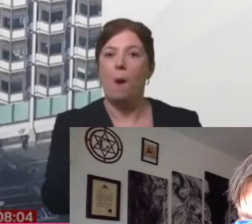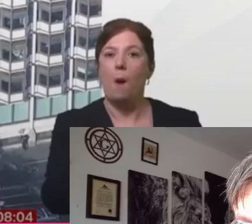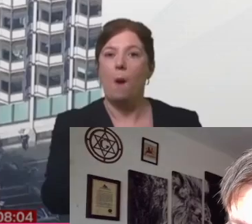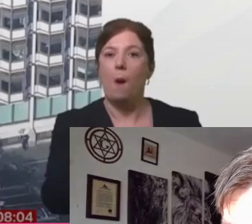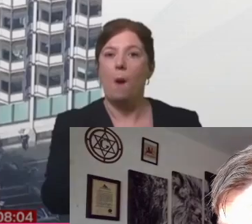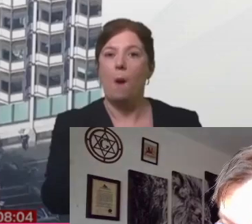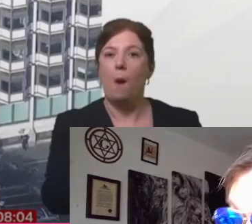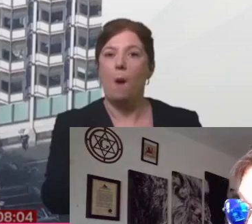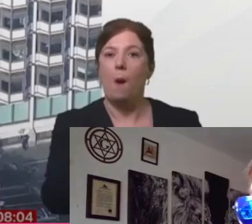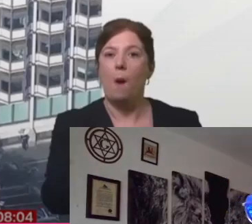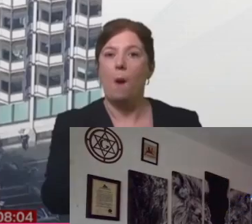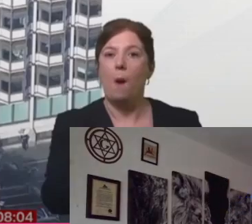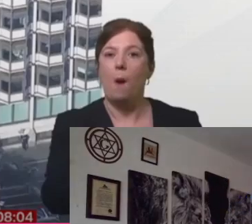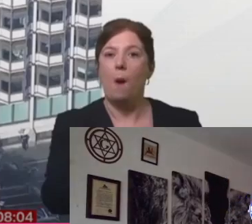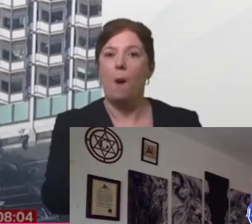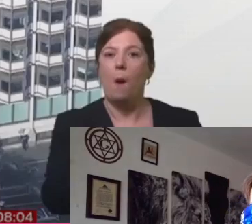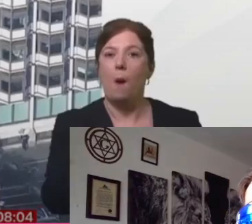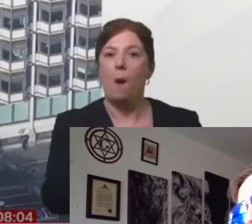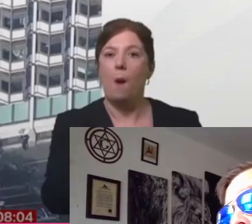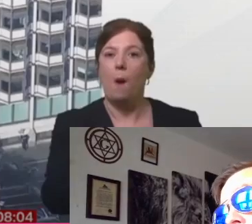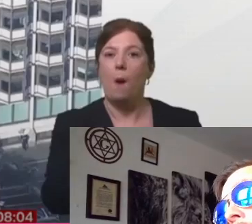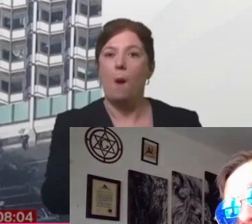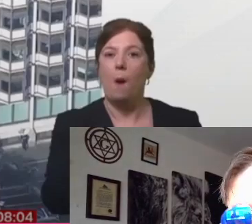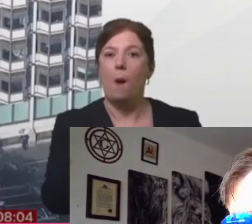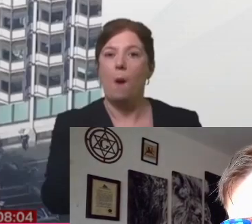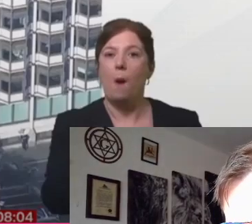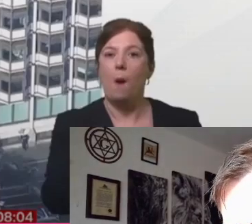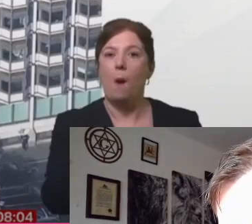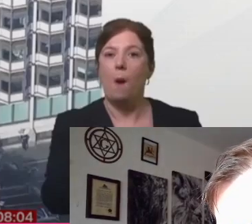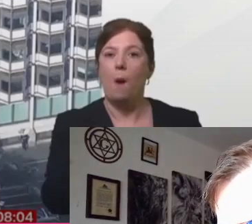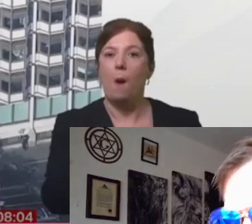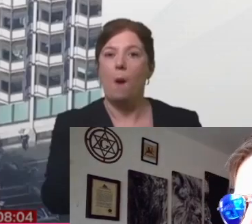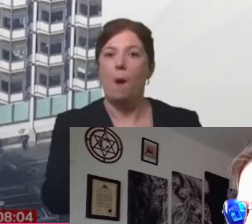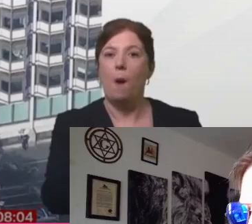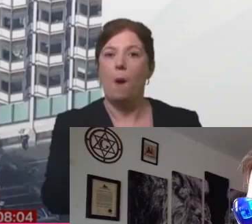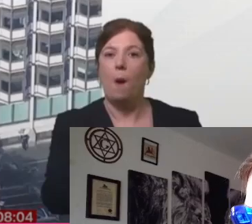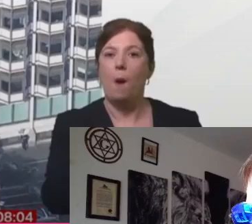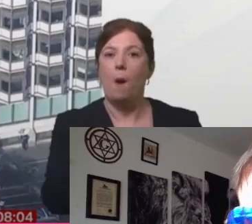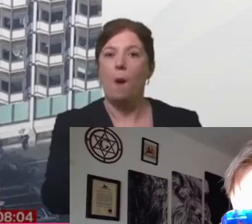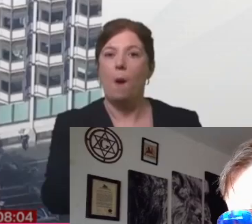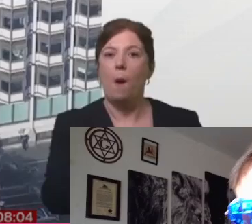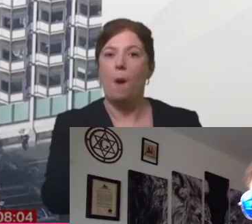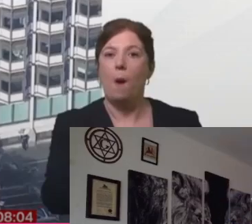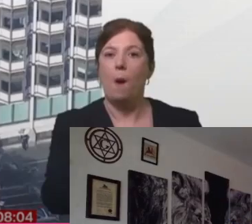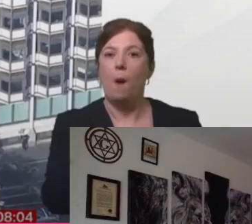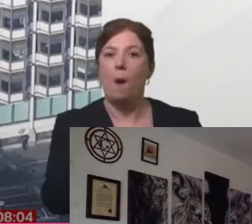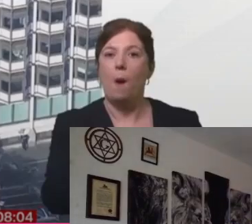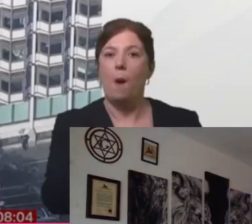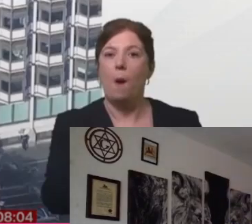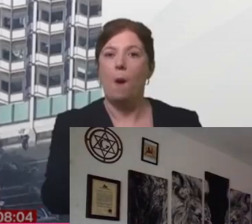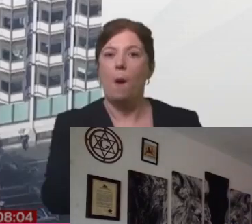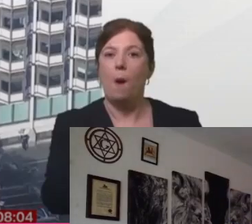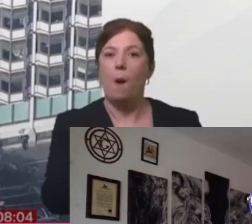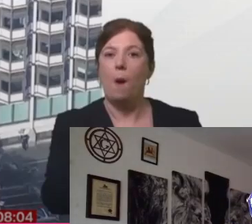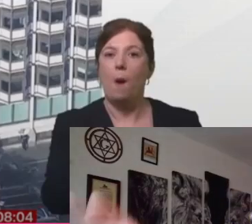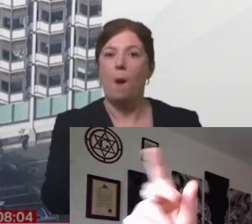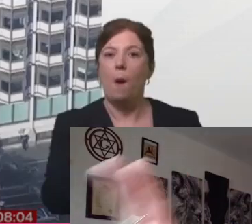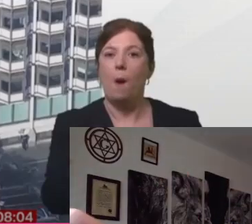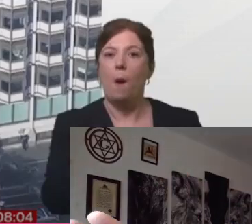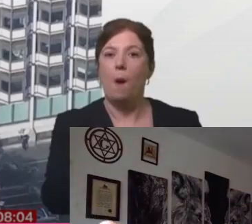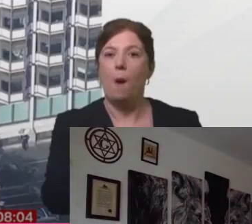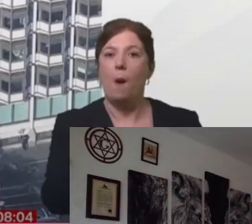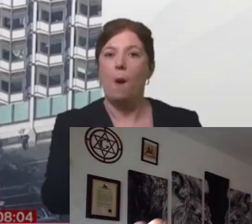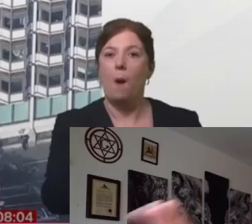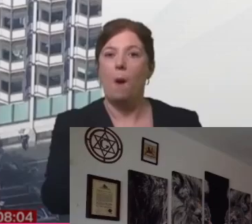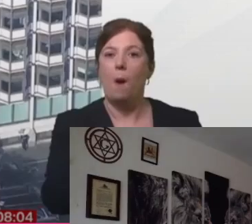I've said this before, get a bunch of under 10-year-olds, probably under 10, shove them in a room,